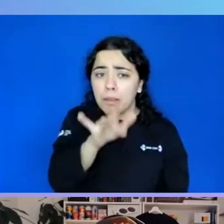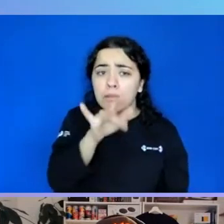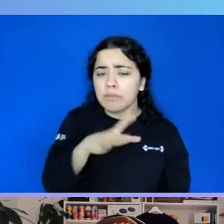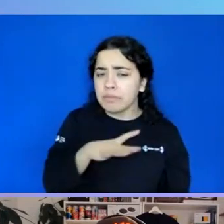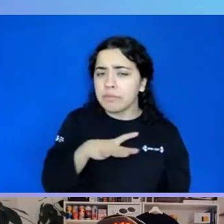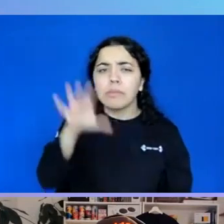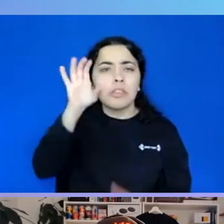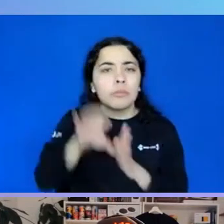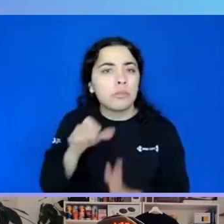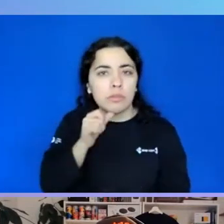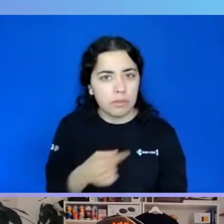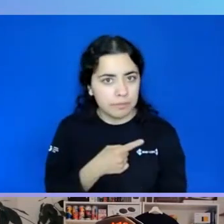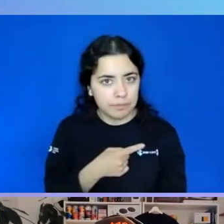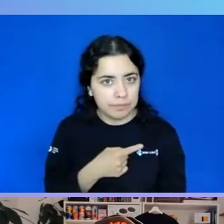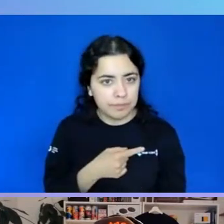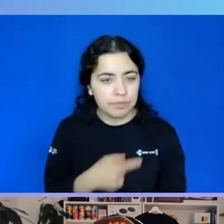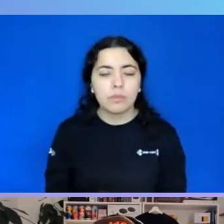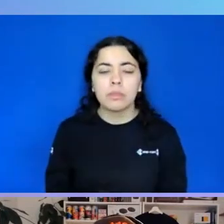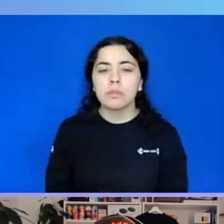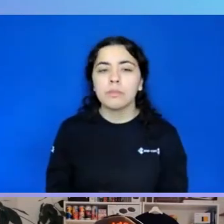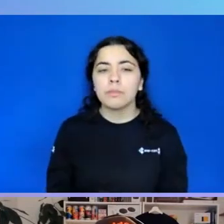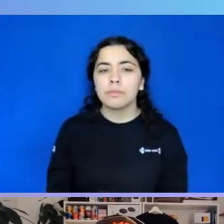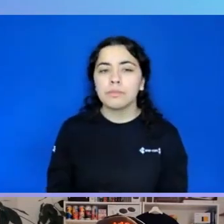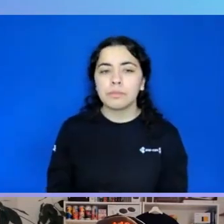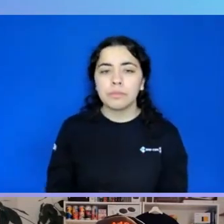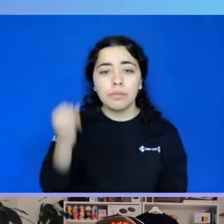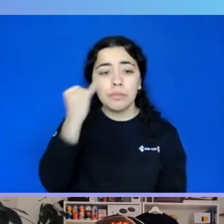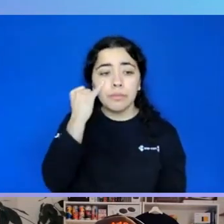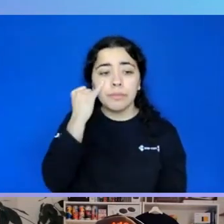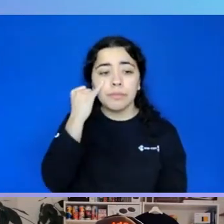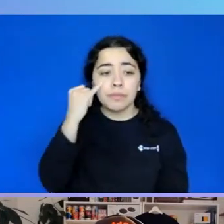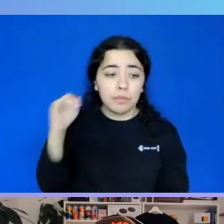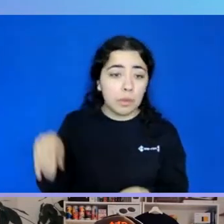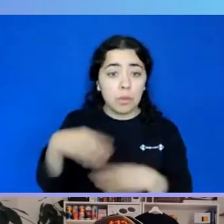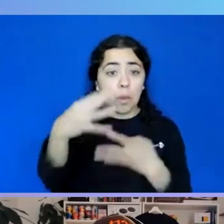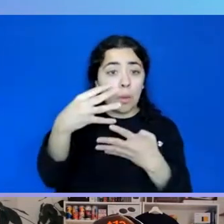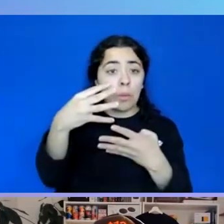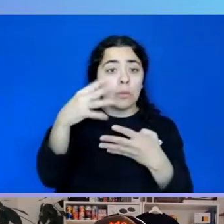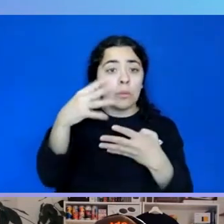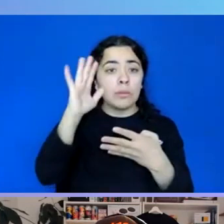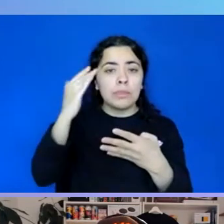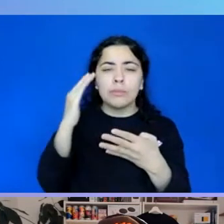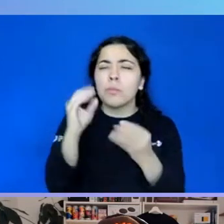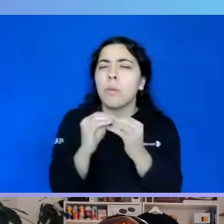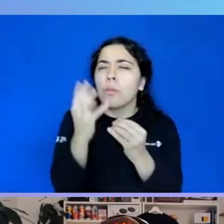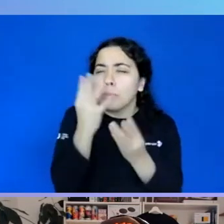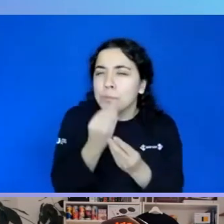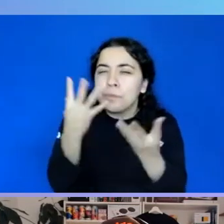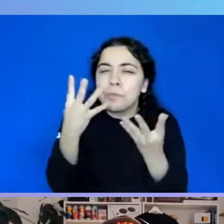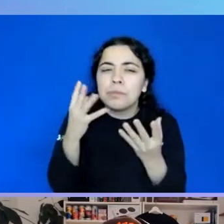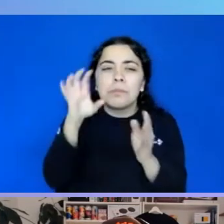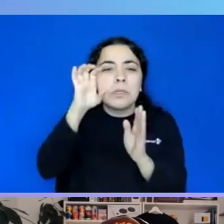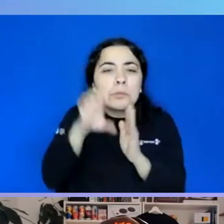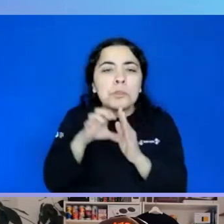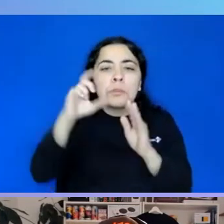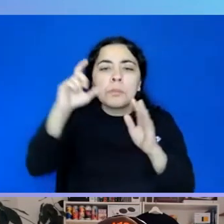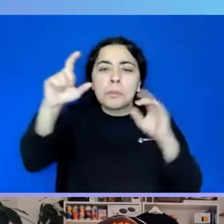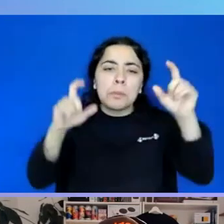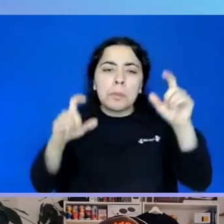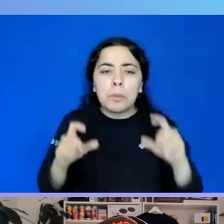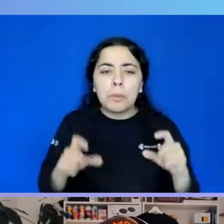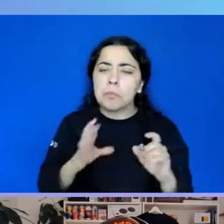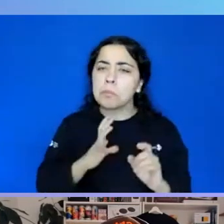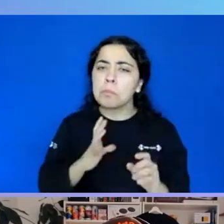images. And if you load it, it looks a lot prettier with the loaded images, but